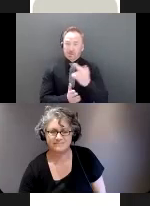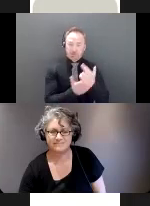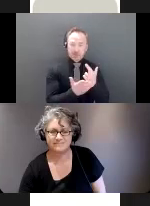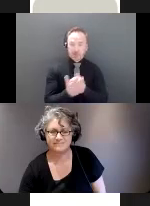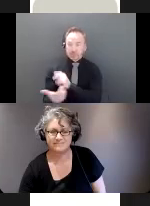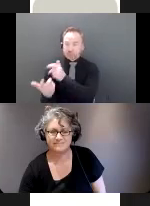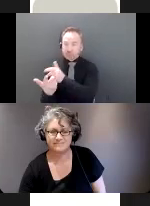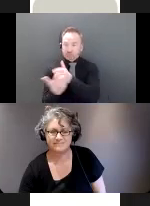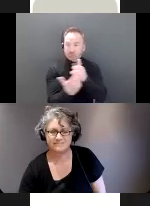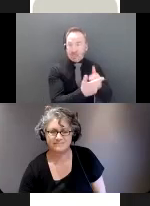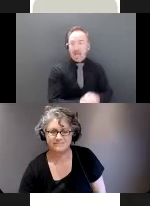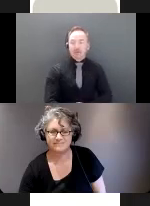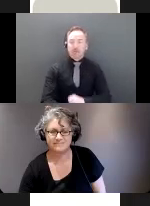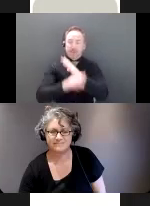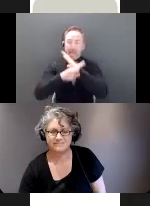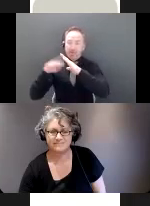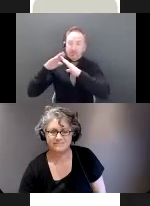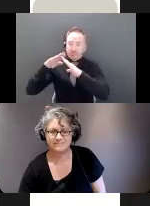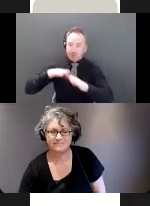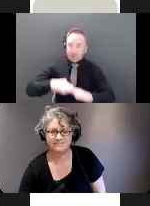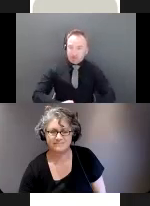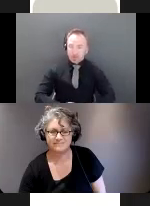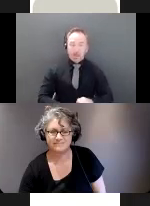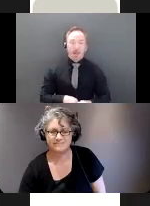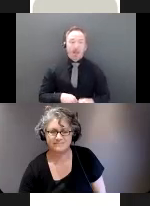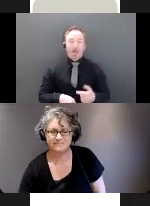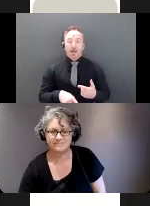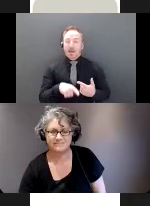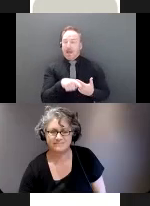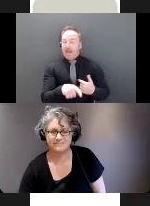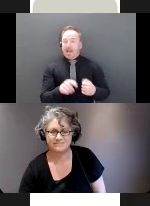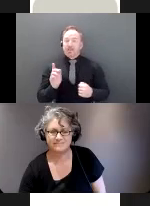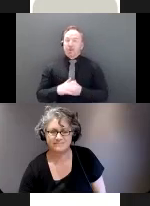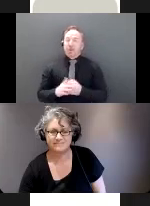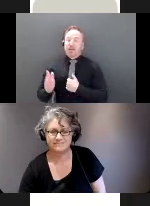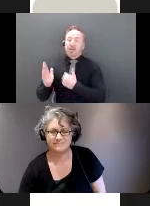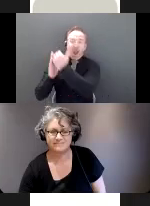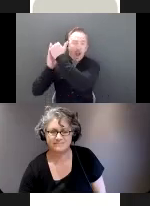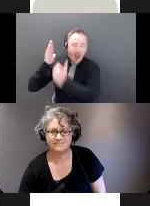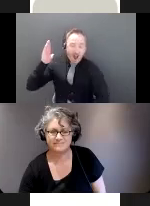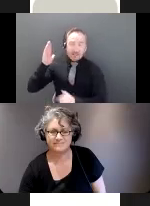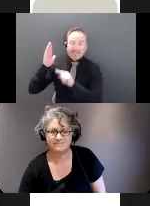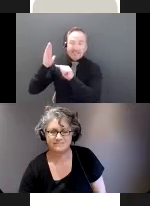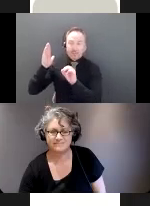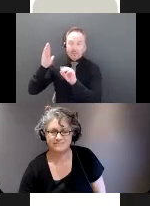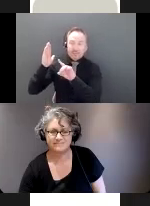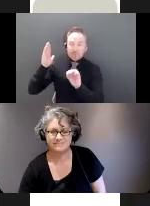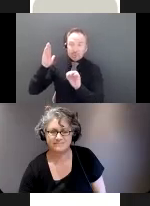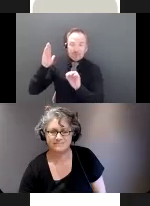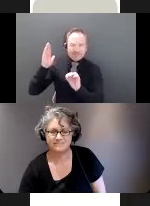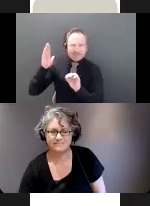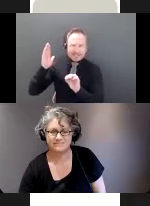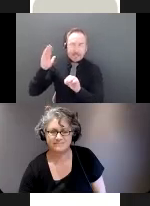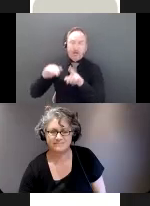those barriers. And avoiding lengthy to-do lists, going to older women whenever